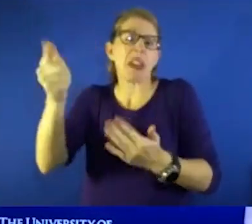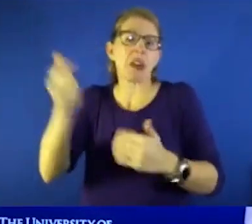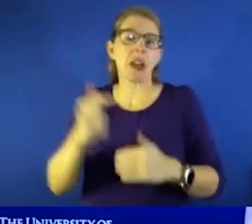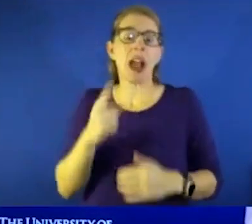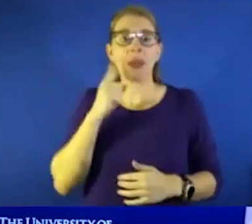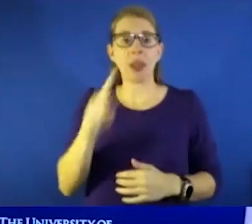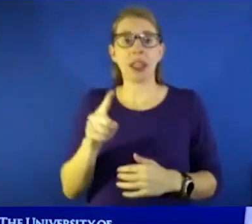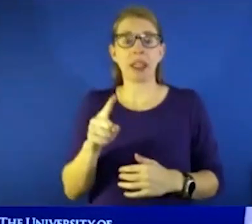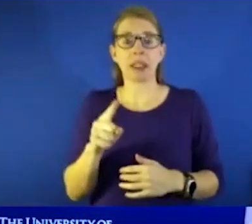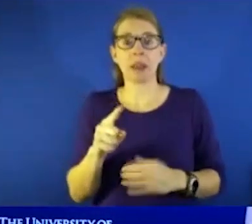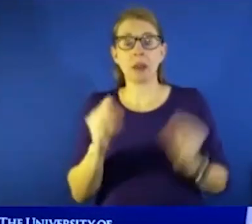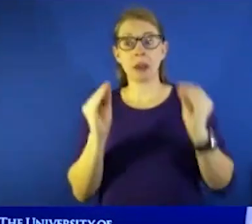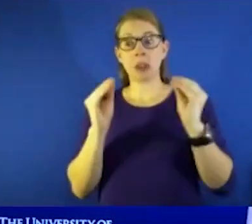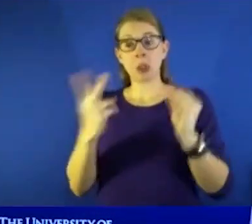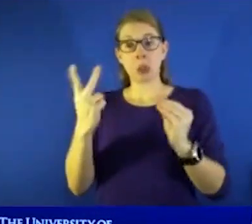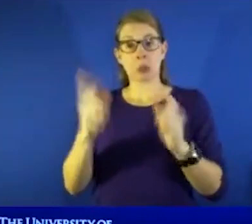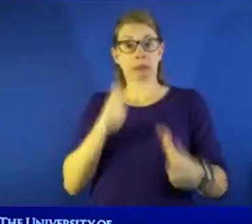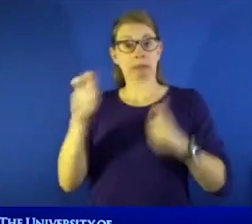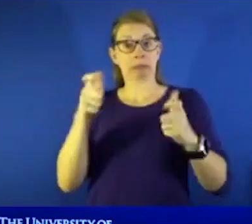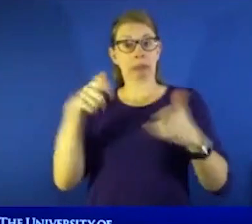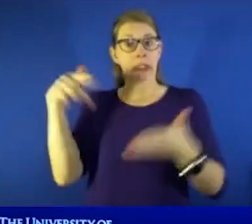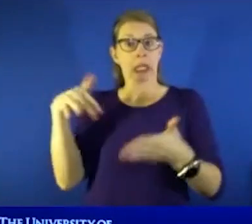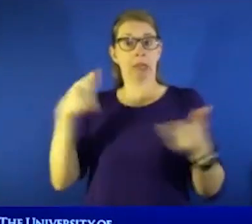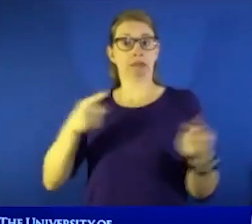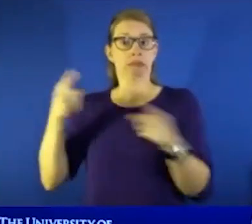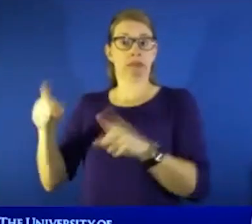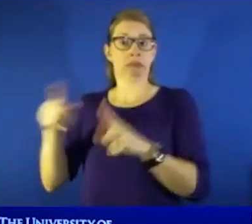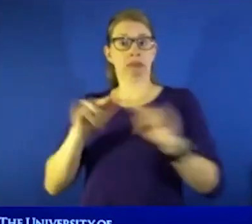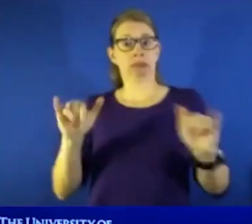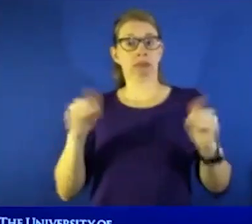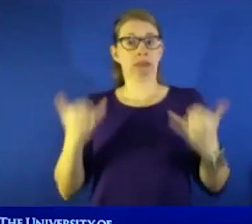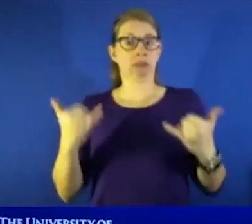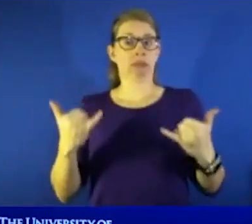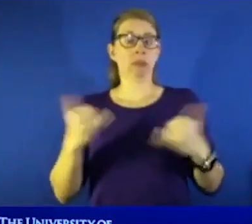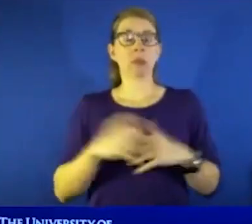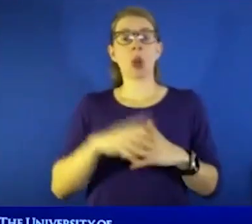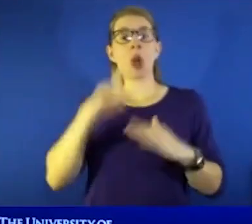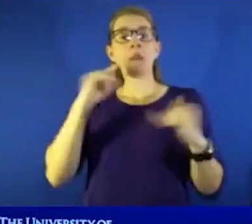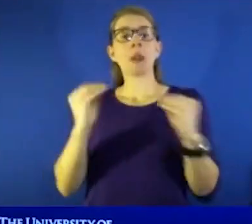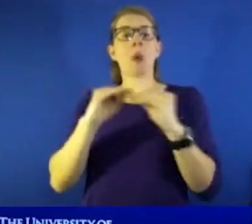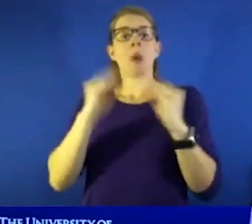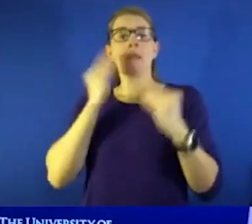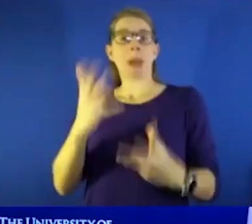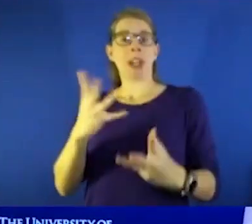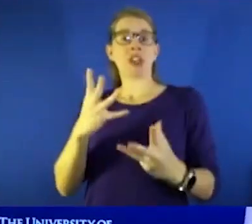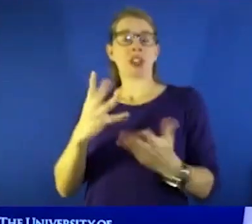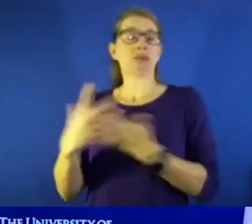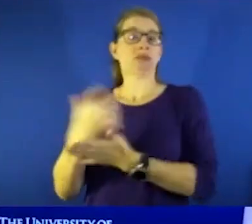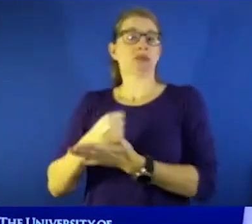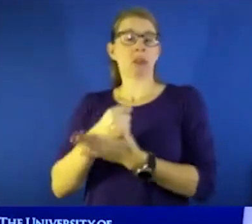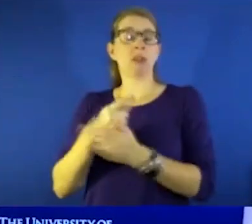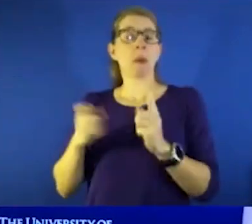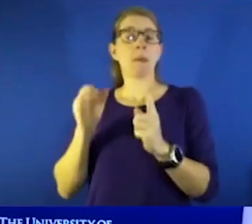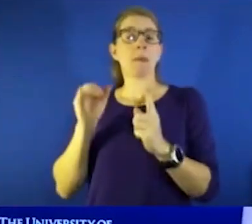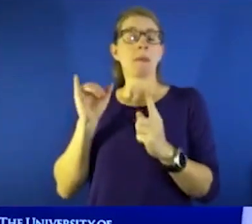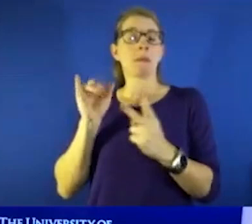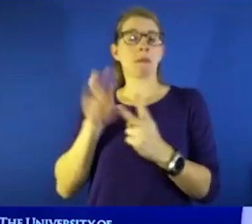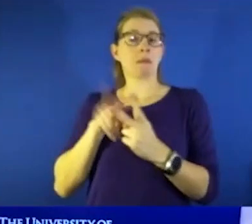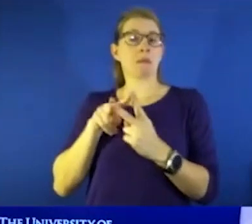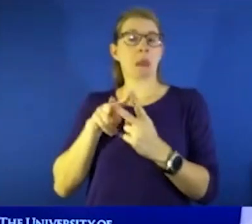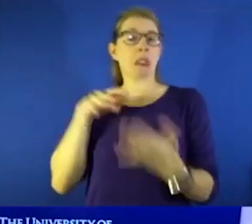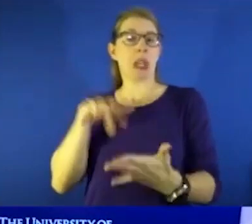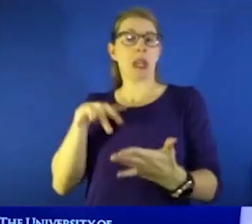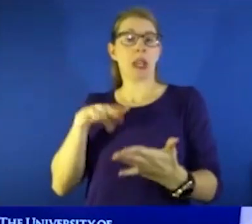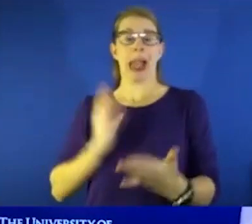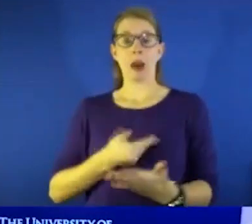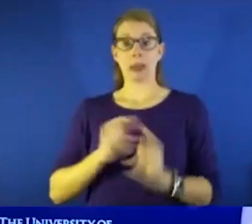larger studies that are still going on. So hopefully we will see more information from it. But our team here at the health system is meeting